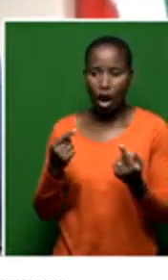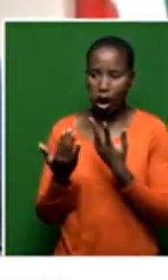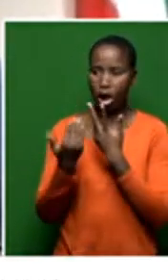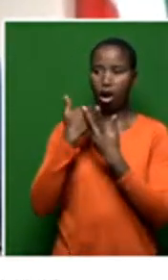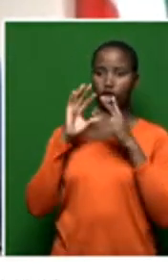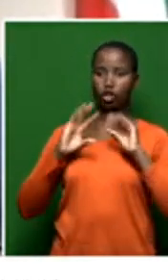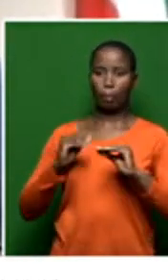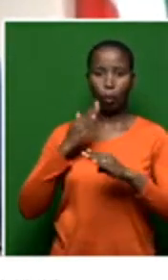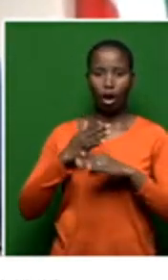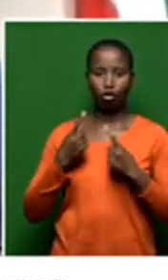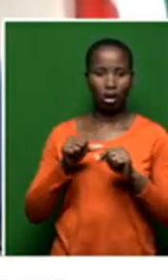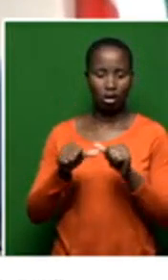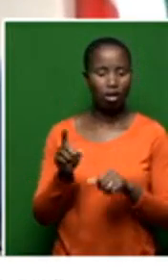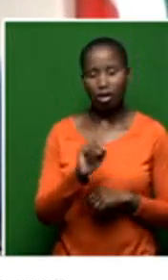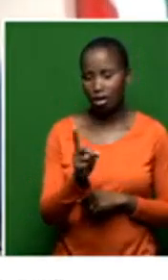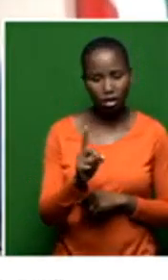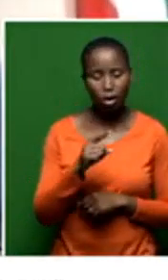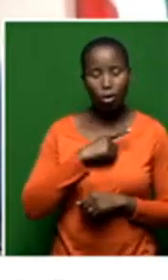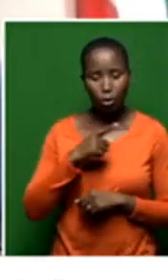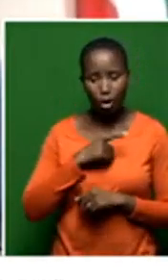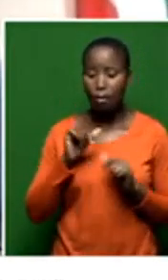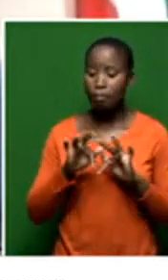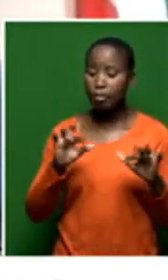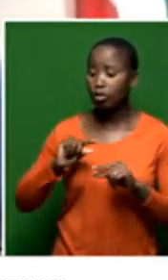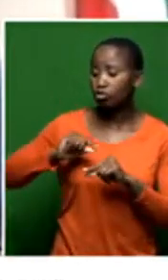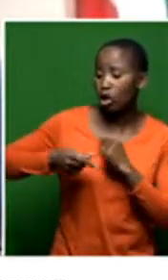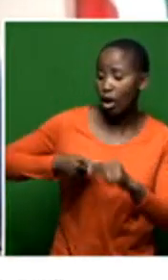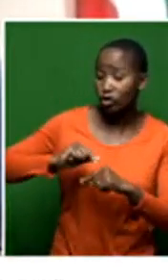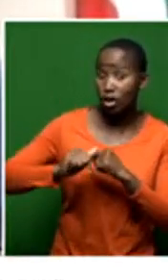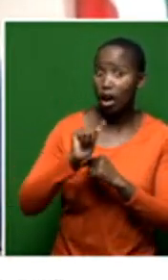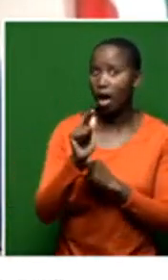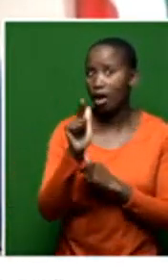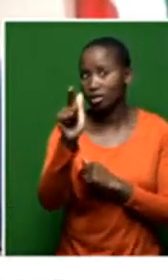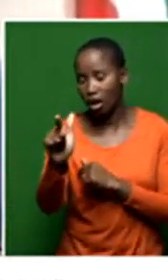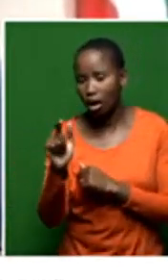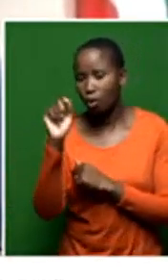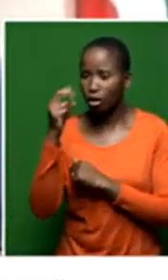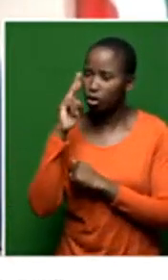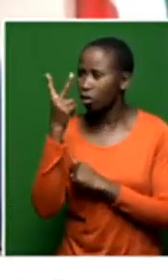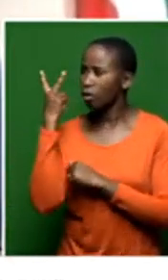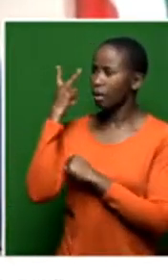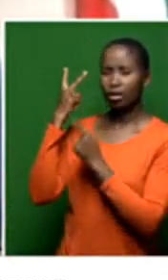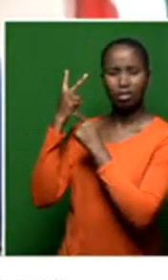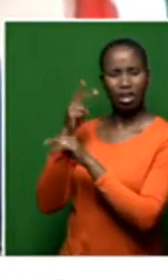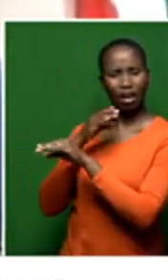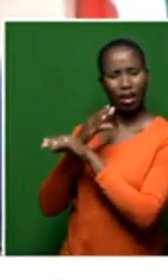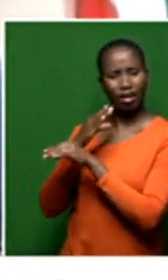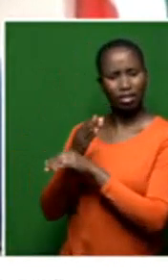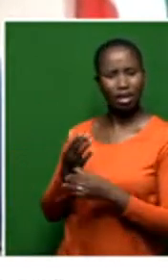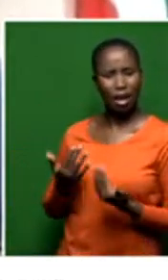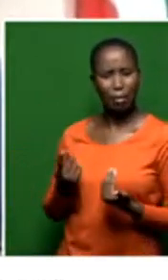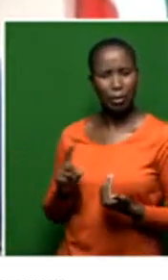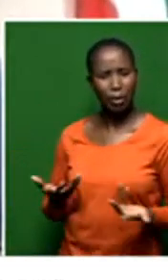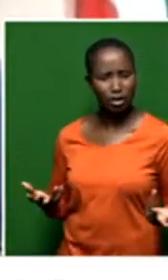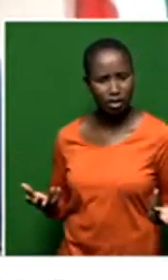work, because future generations will look back and say, but what did ICASA expect?